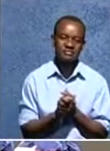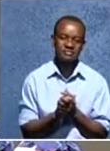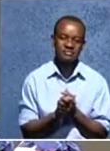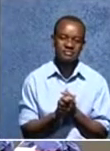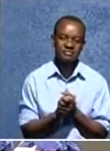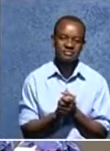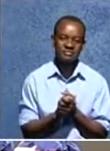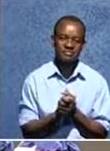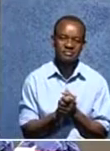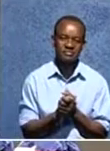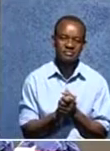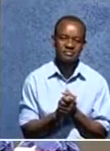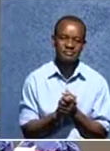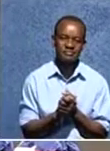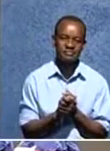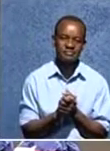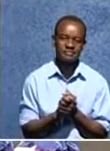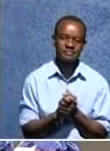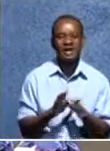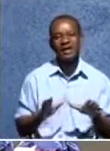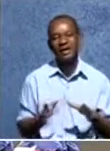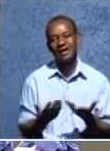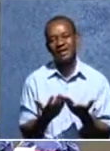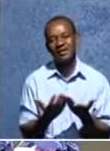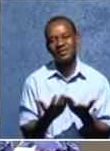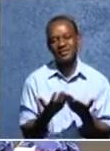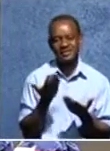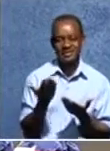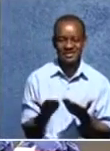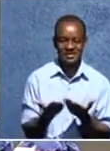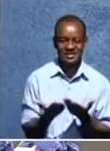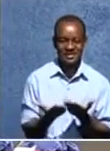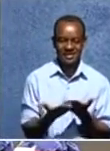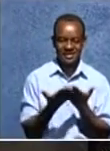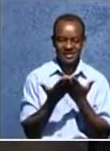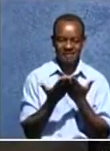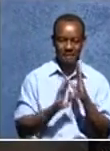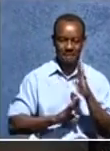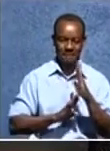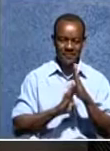that impacts attracting more people to this beautiful country. And then finally, your independence message.